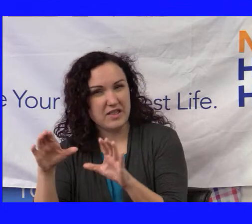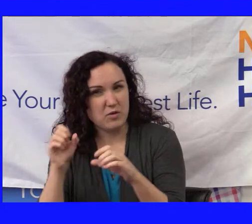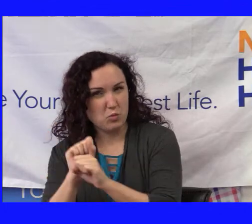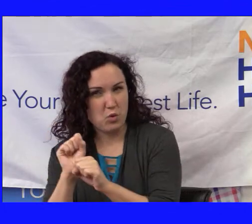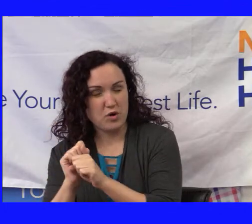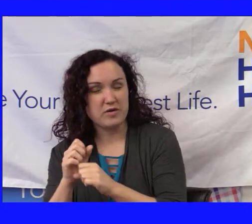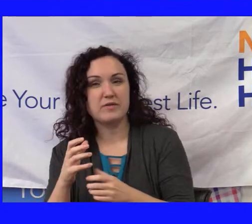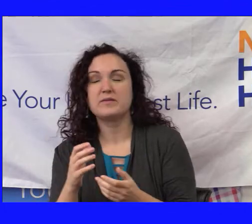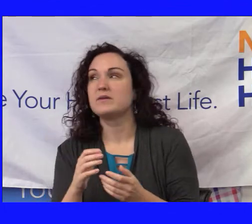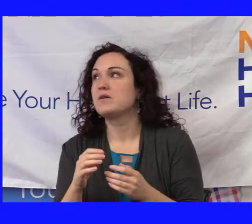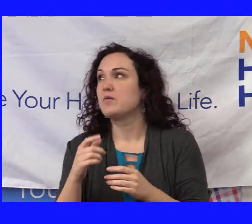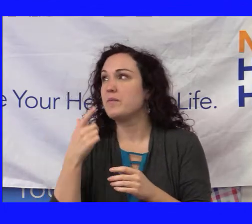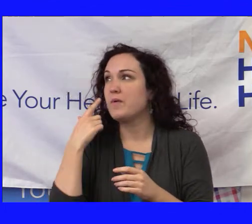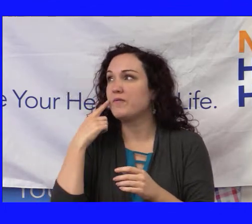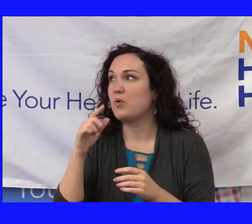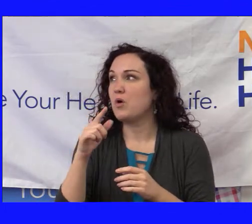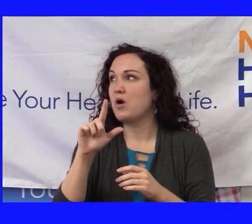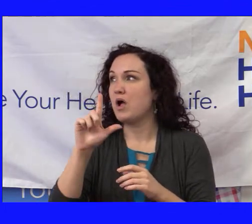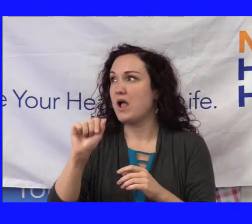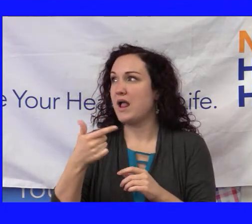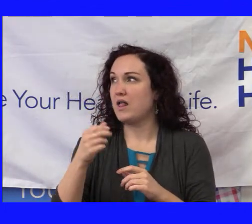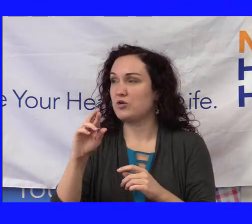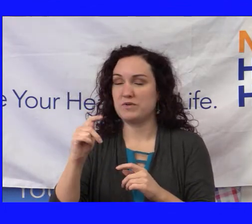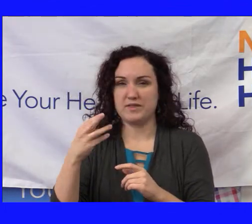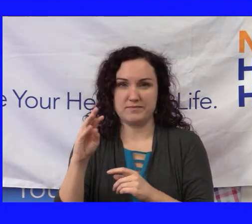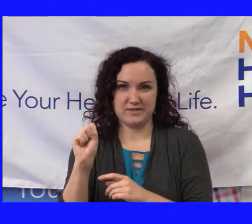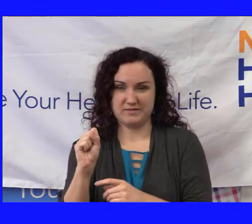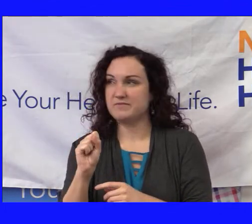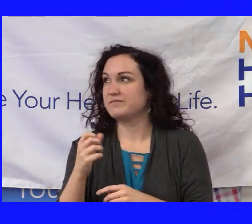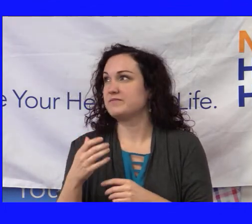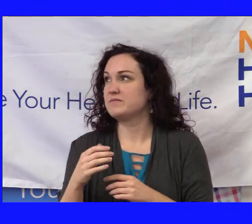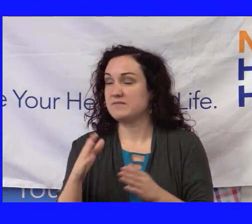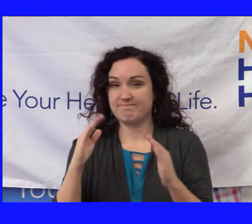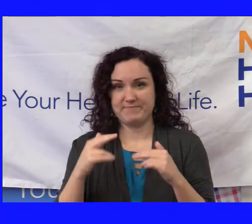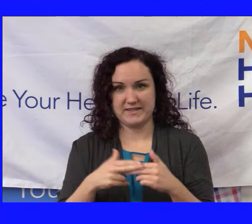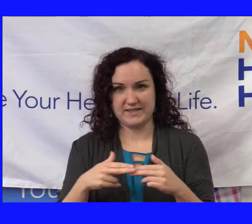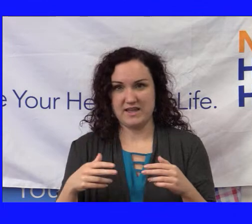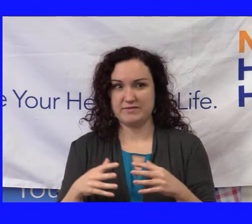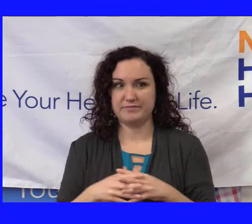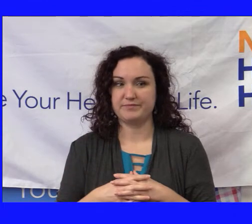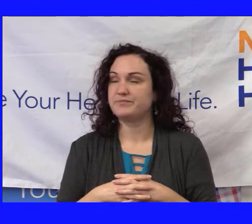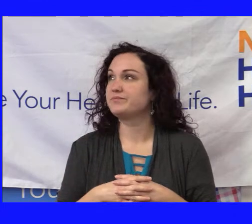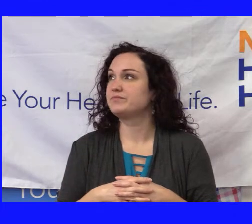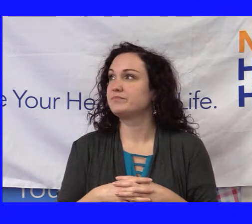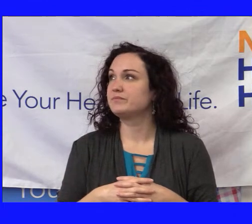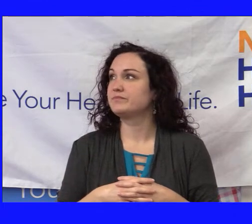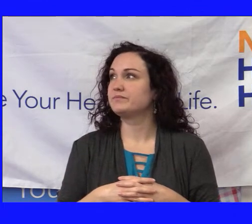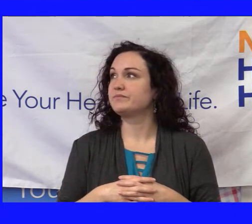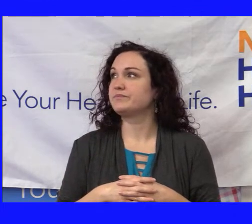to speak to the accomplishments that we've had there. Next slide, please.